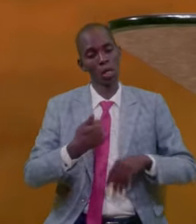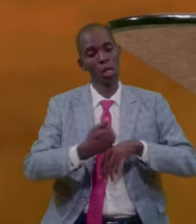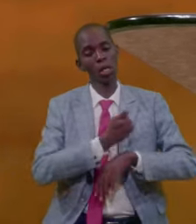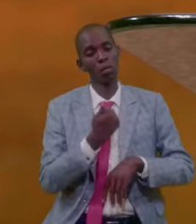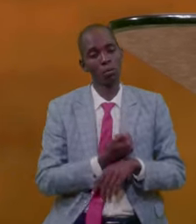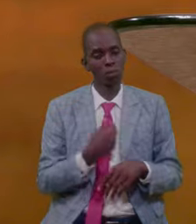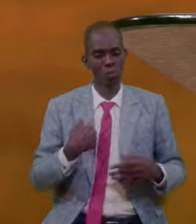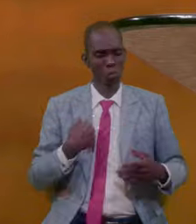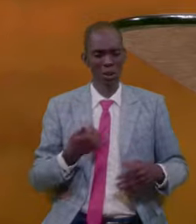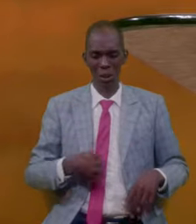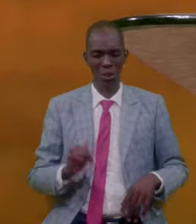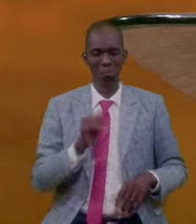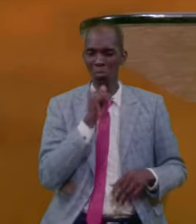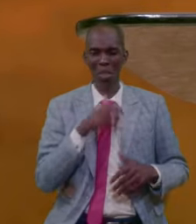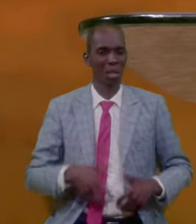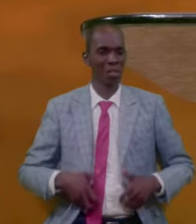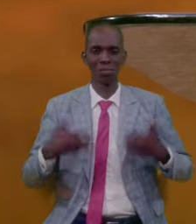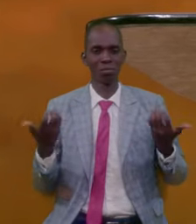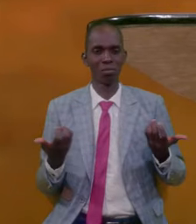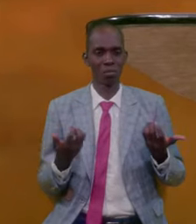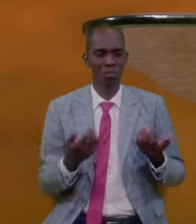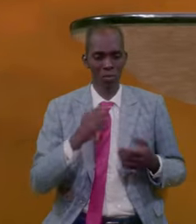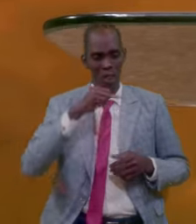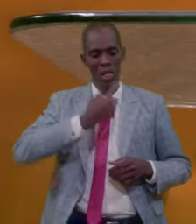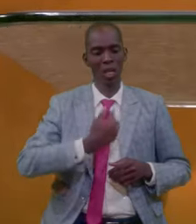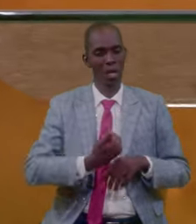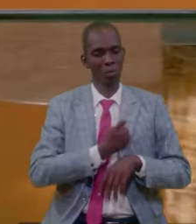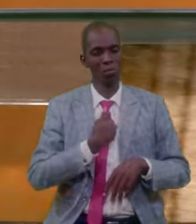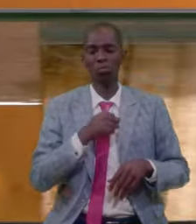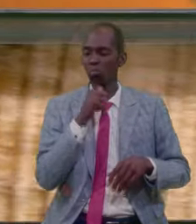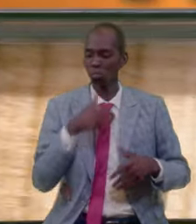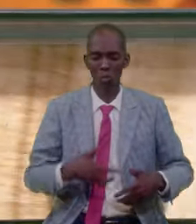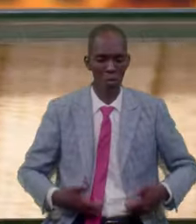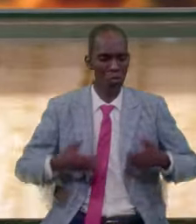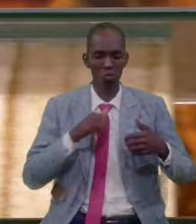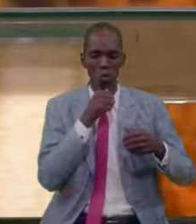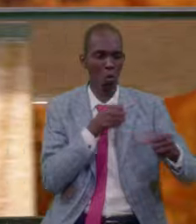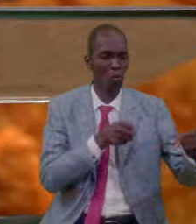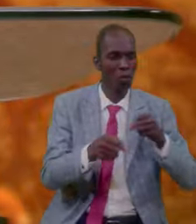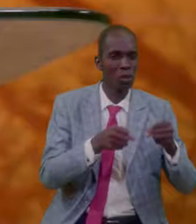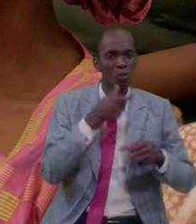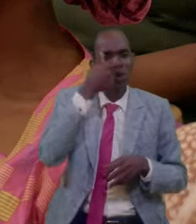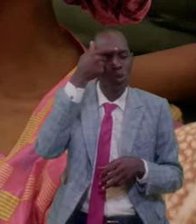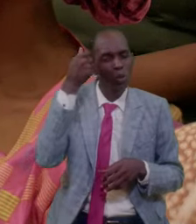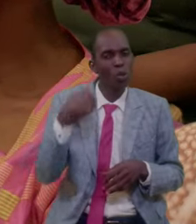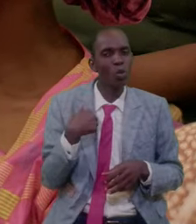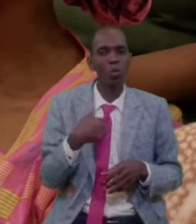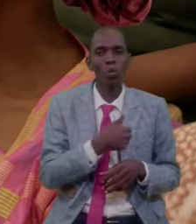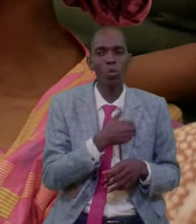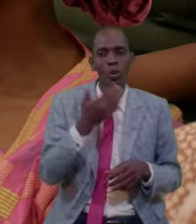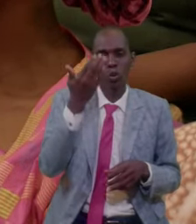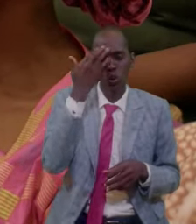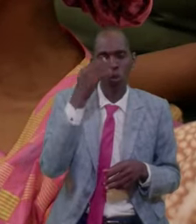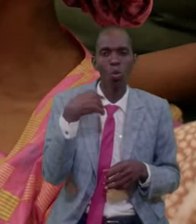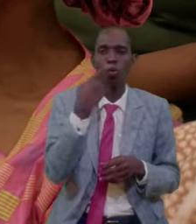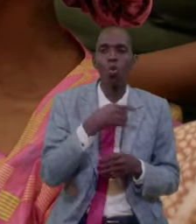anger and there is no fighting, because they know whose nature they now